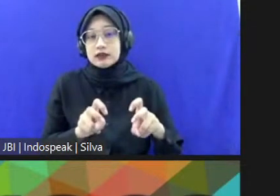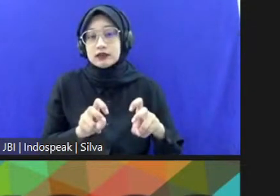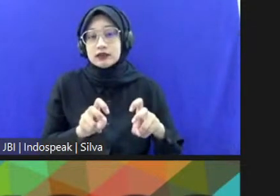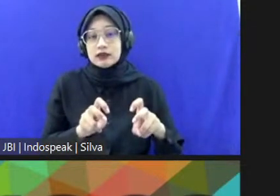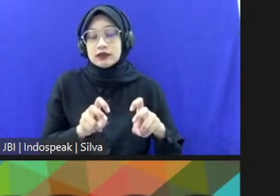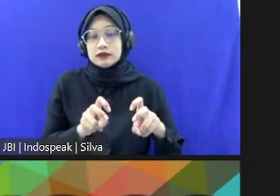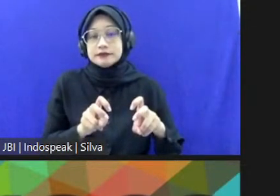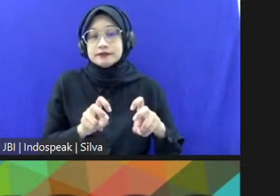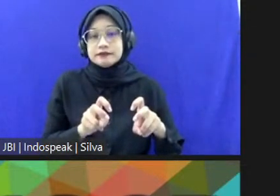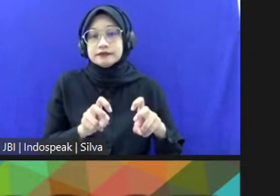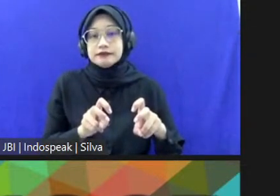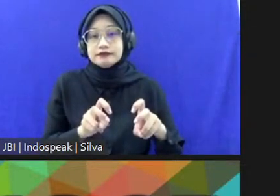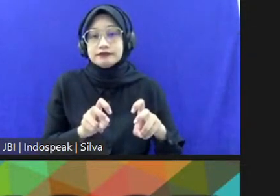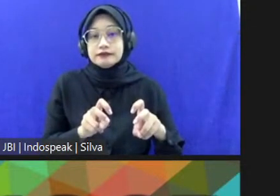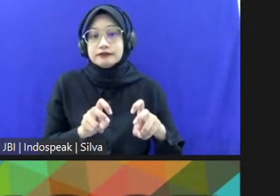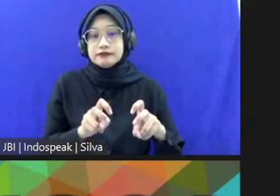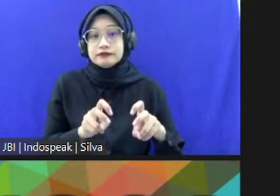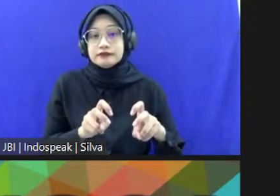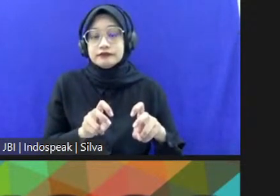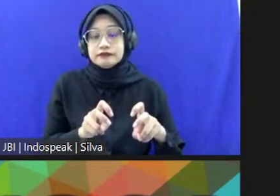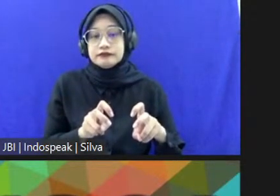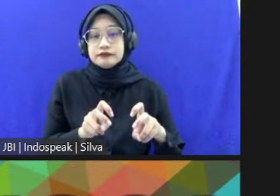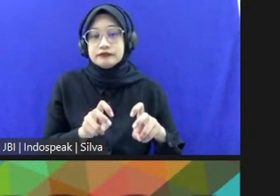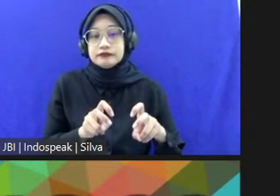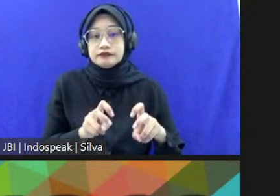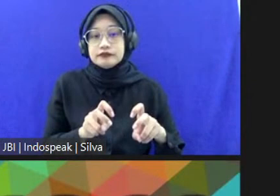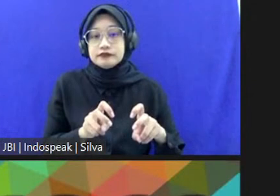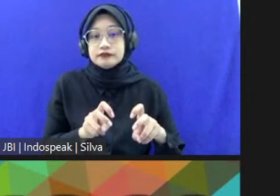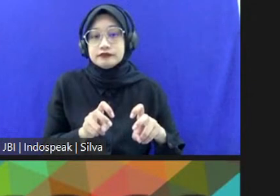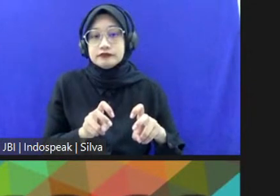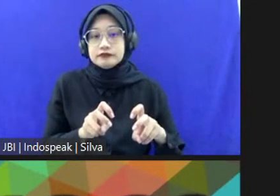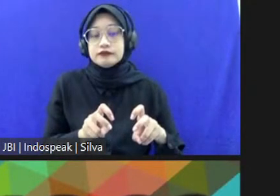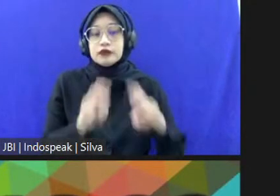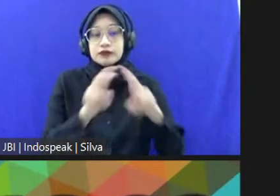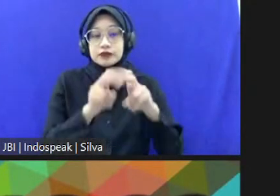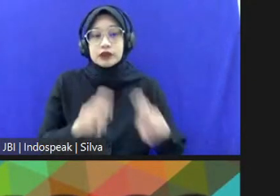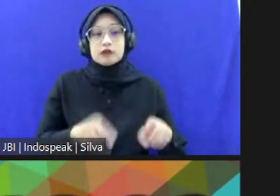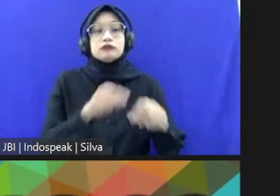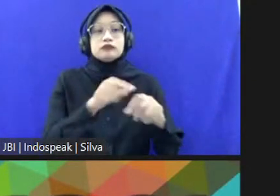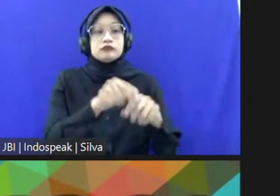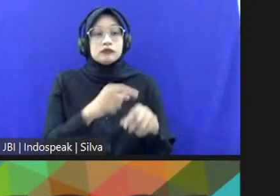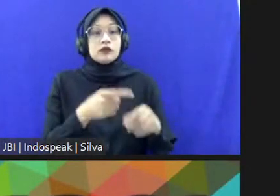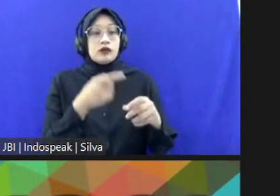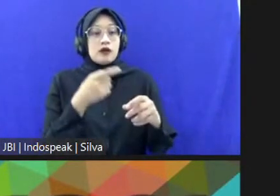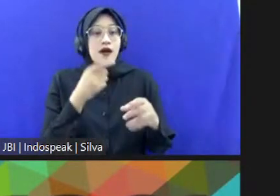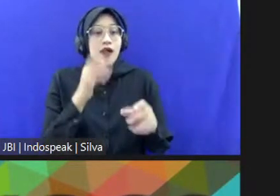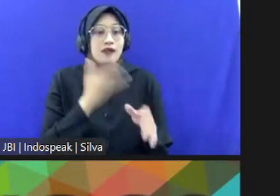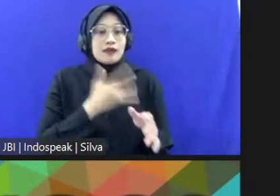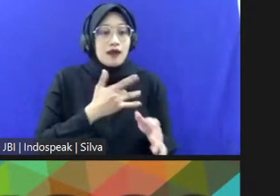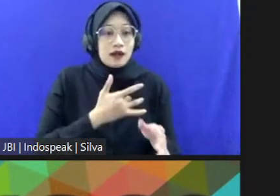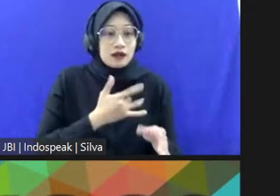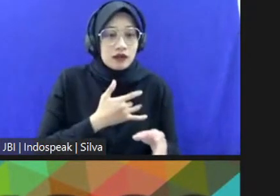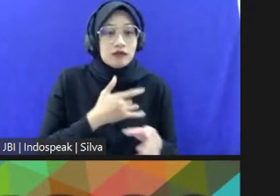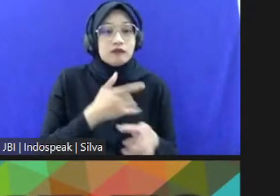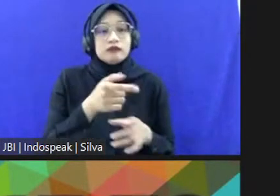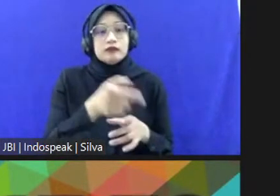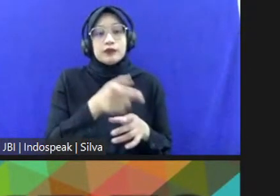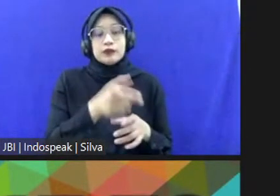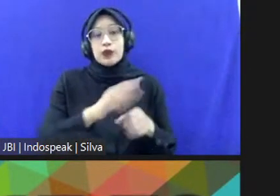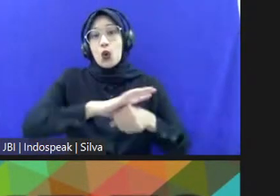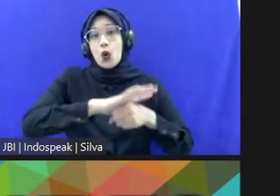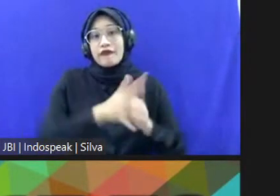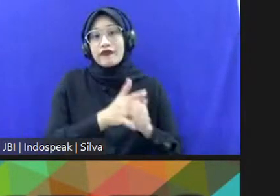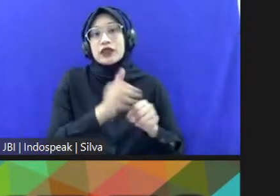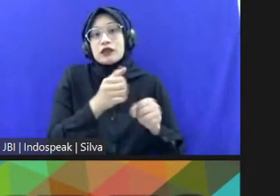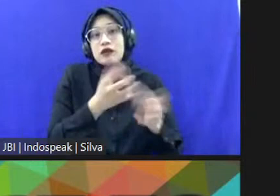be generated during the local election. You need to remember that the preparation of the election is